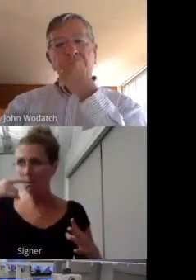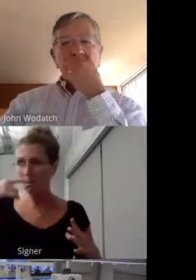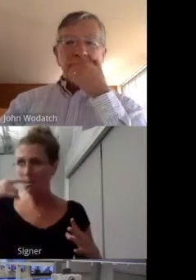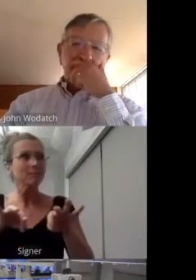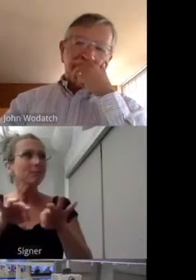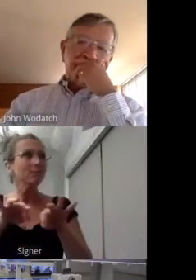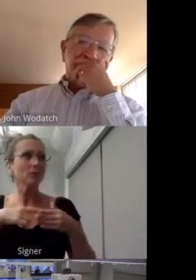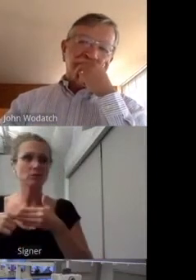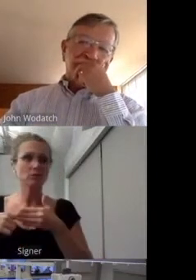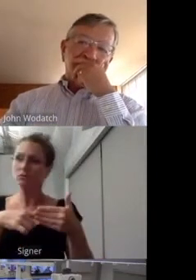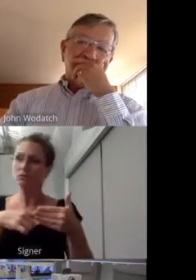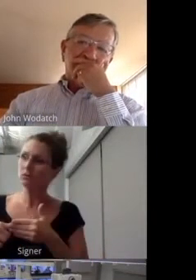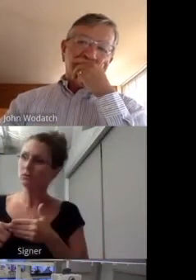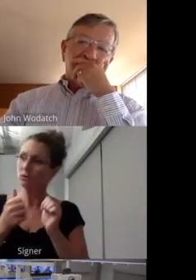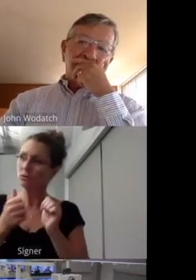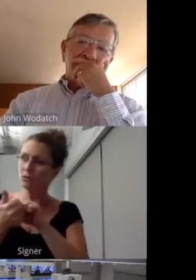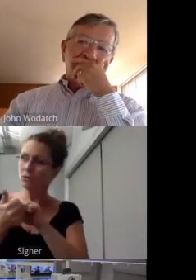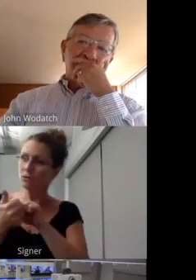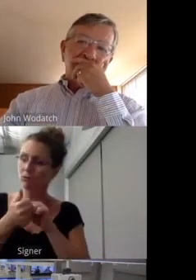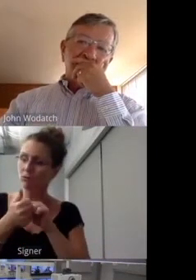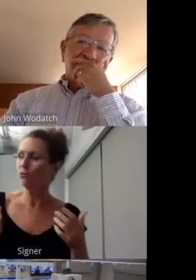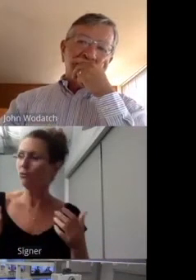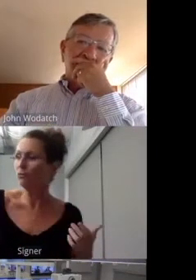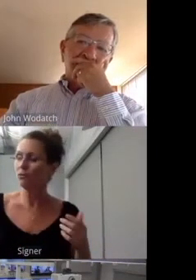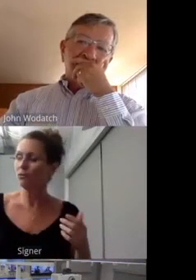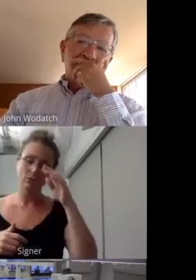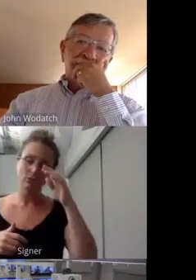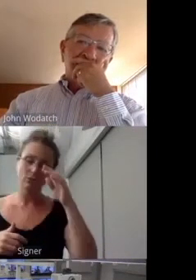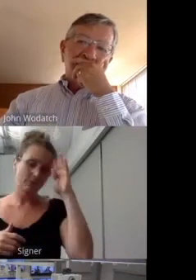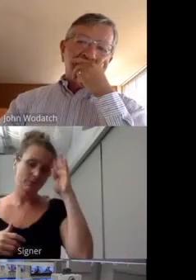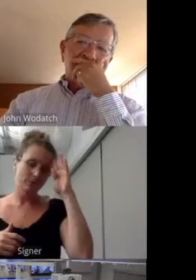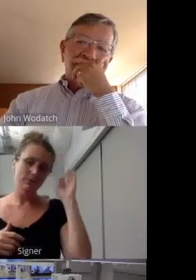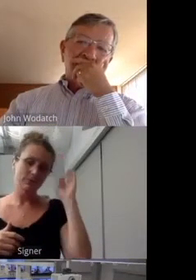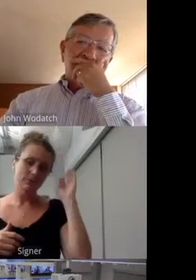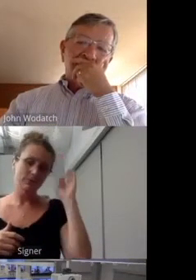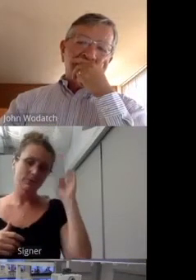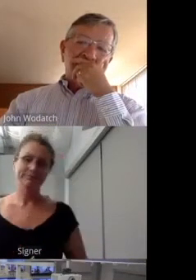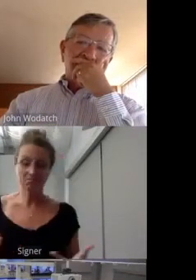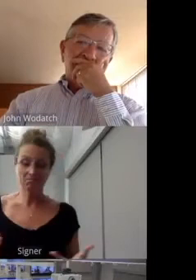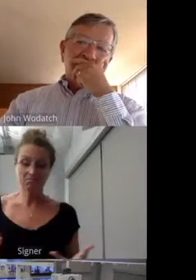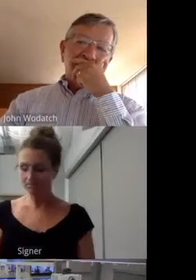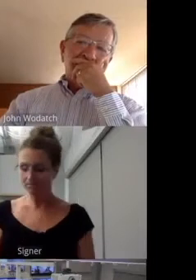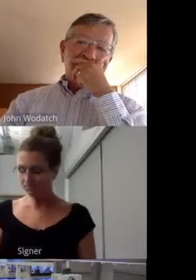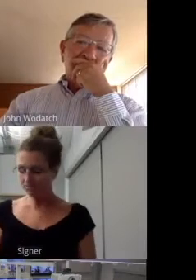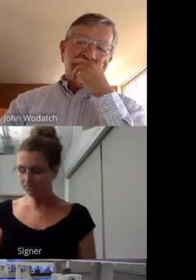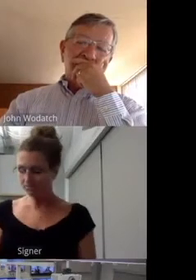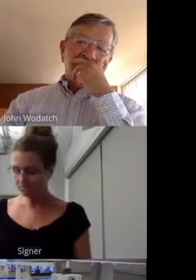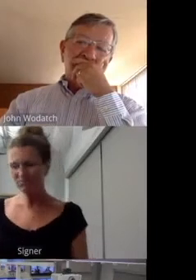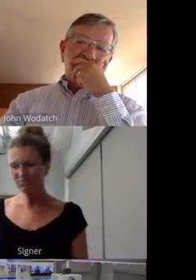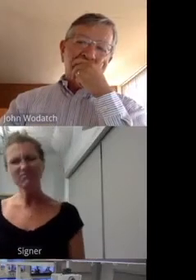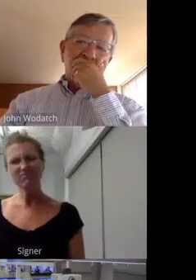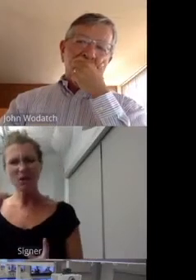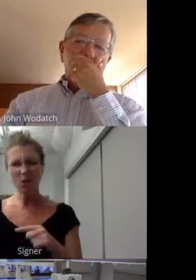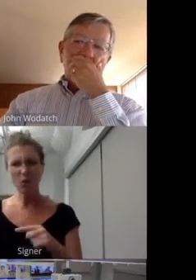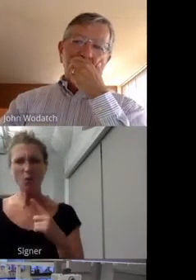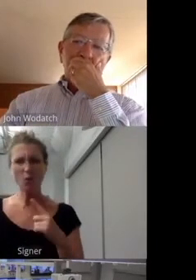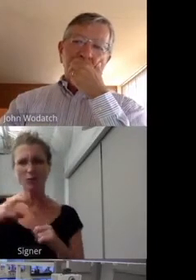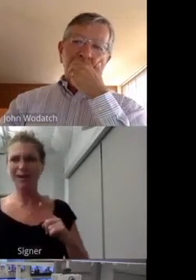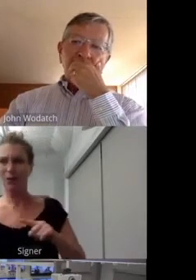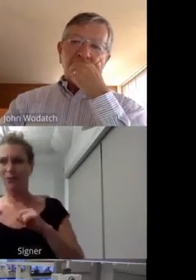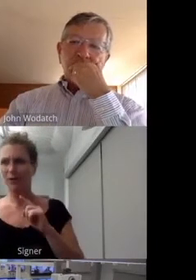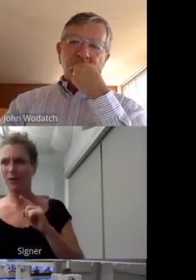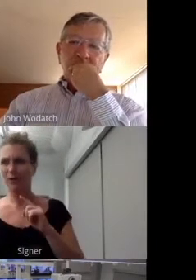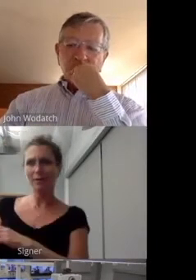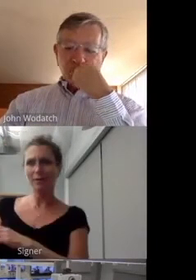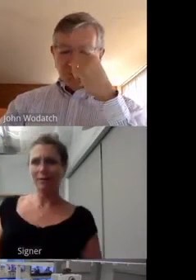discussion as you did. Now, you've been out of public life for a while, so you're no longer in the position where you've got to stand up and say our government does everything